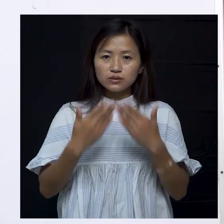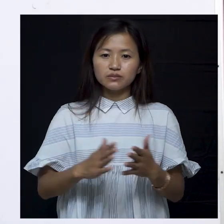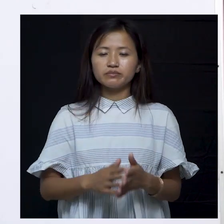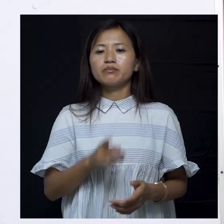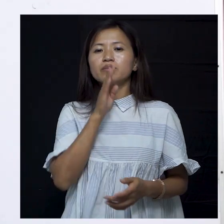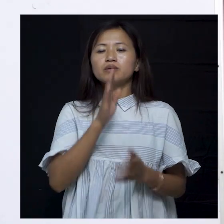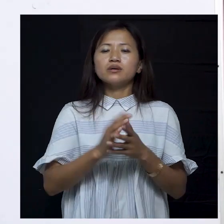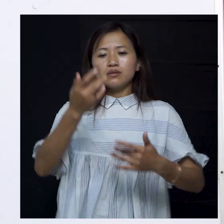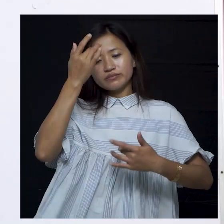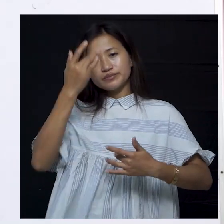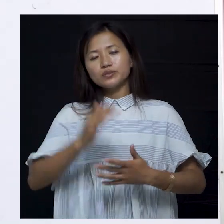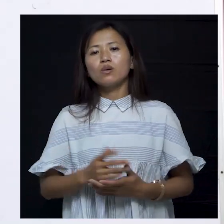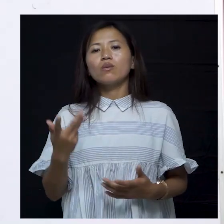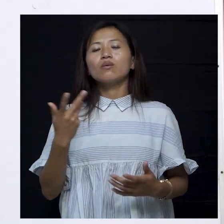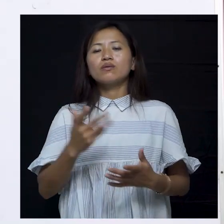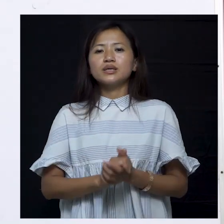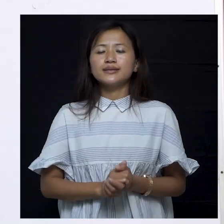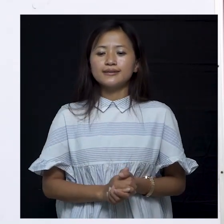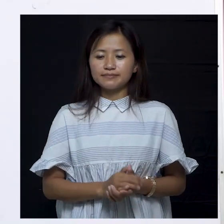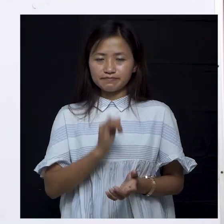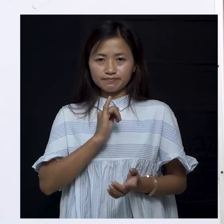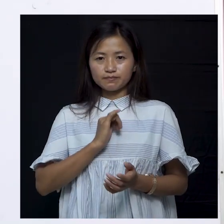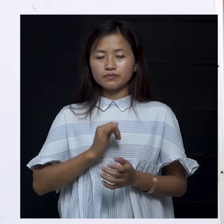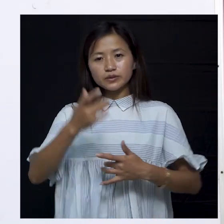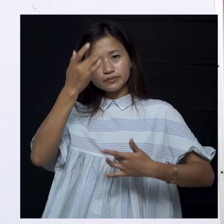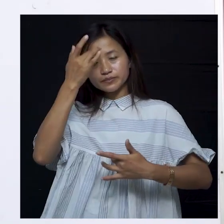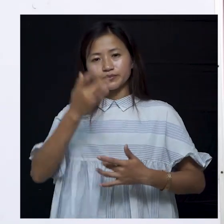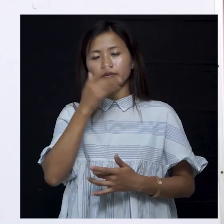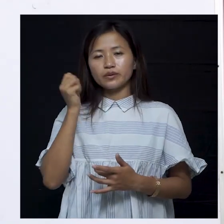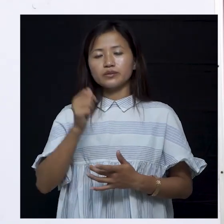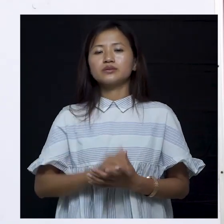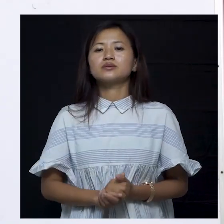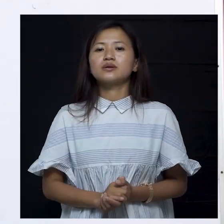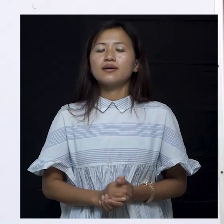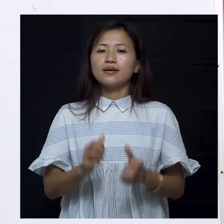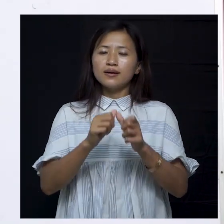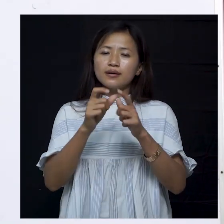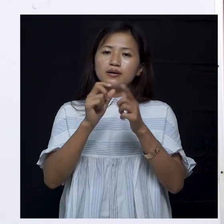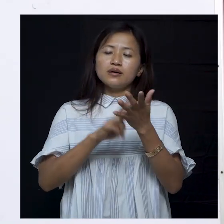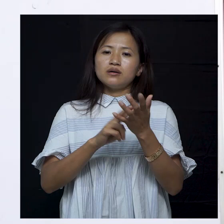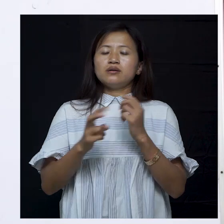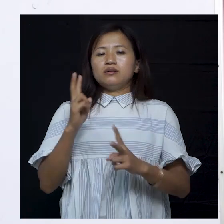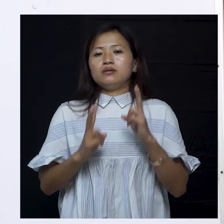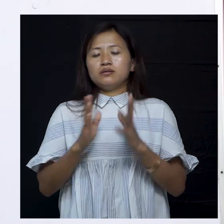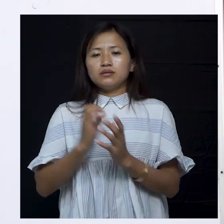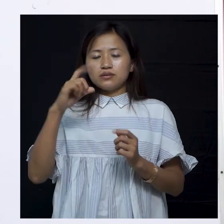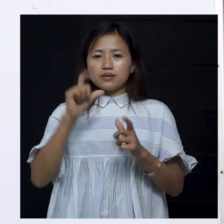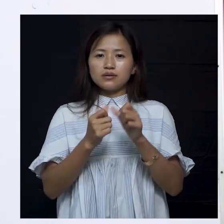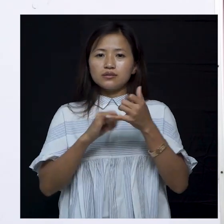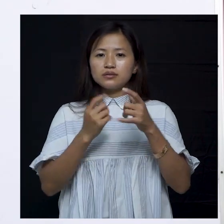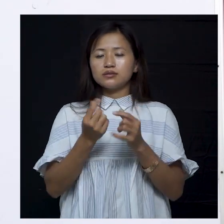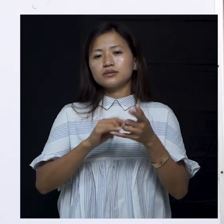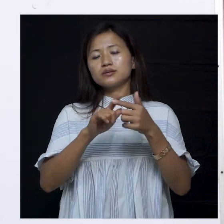ill. Why didn't you go to school? Because I was ill, isn't it? Because I was ill becomes the adverb clause of cause. Adverb clause of